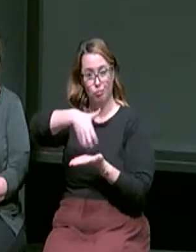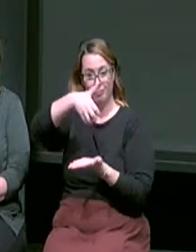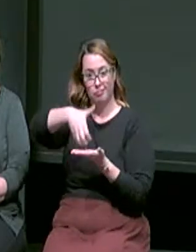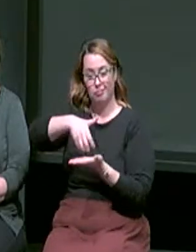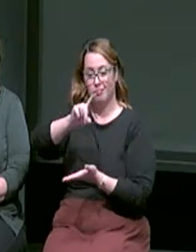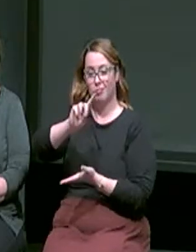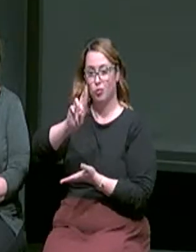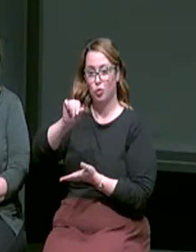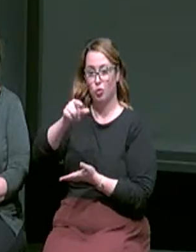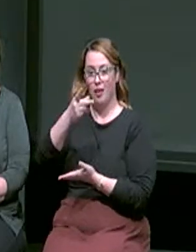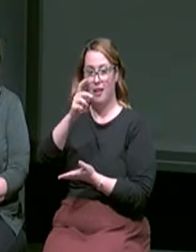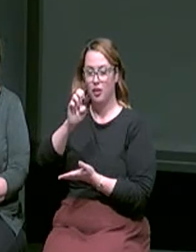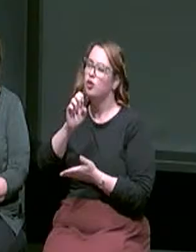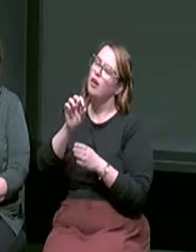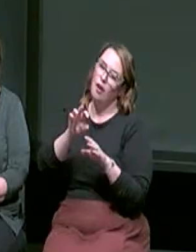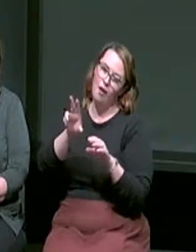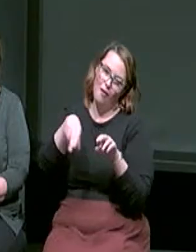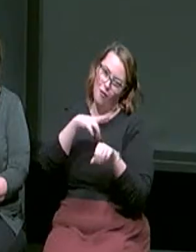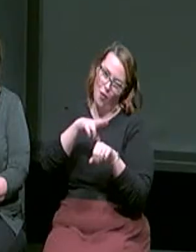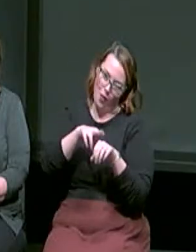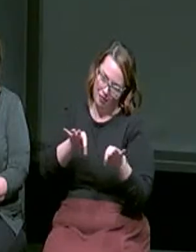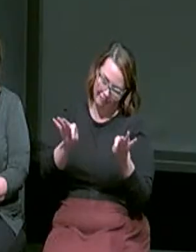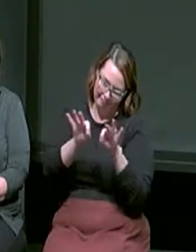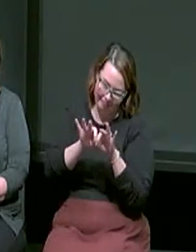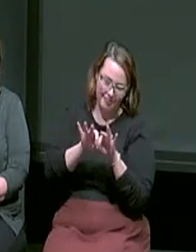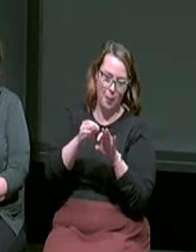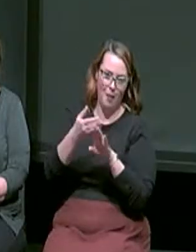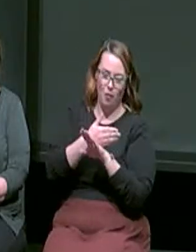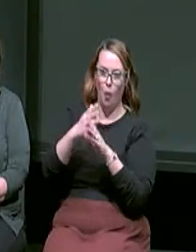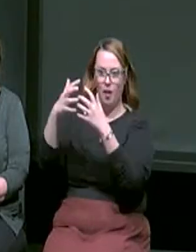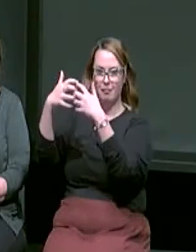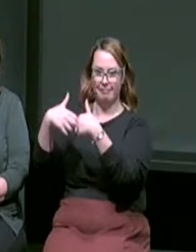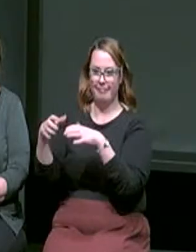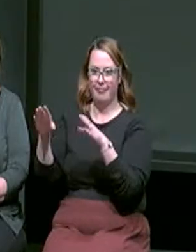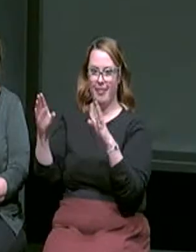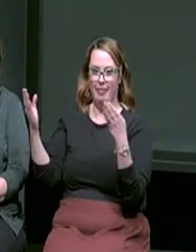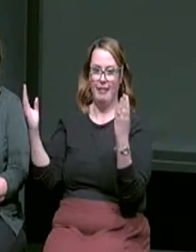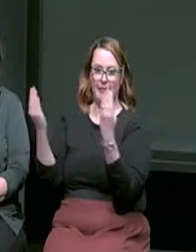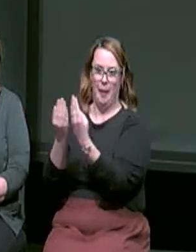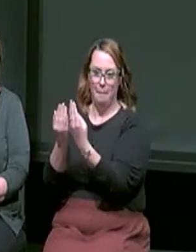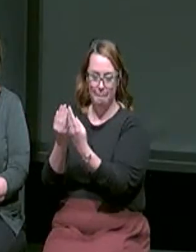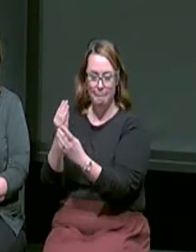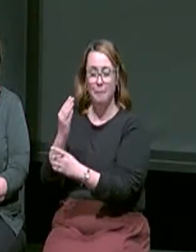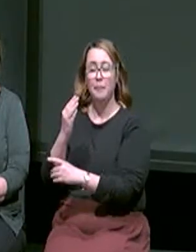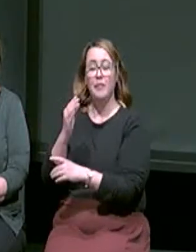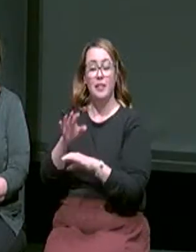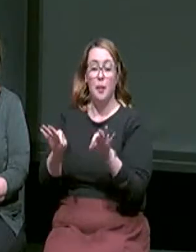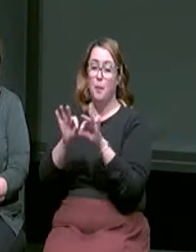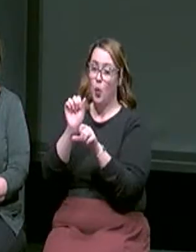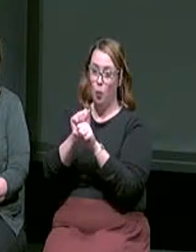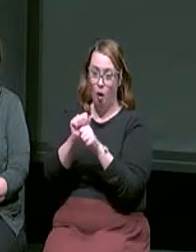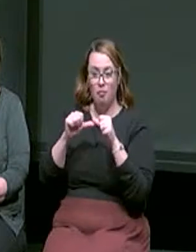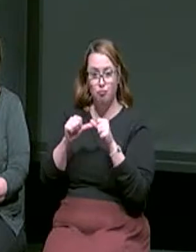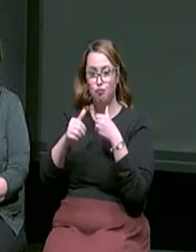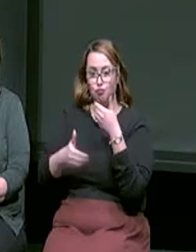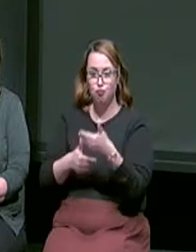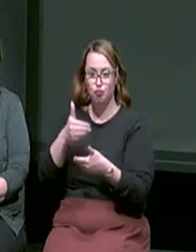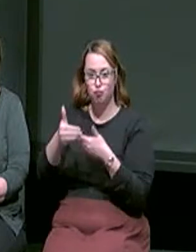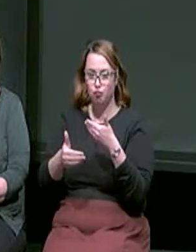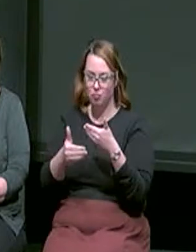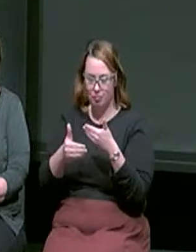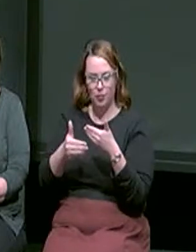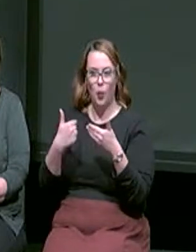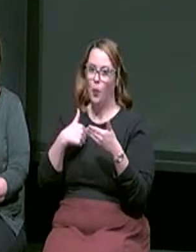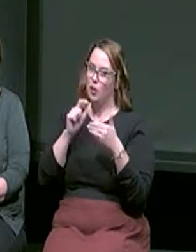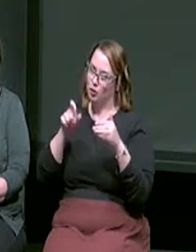of course, is necessary before we take the dam down. The fact that this is important work, it continues to move forward, is cause